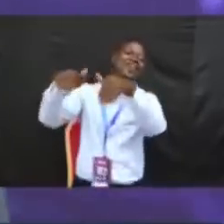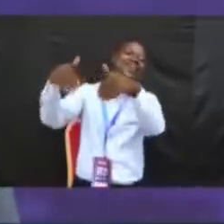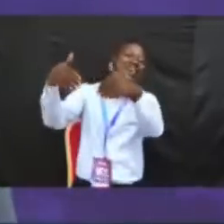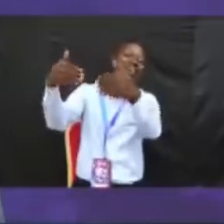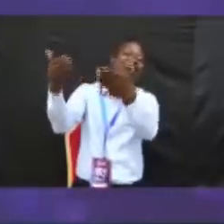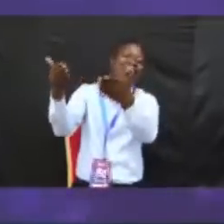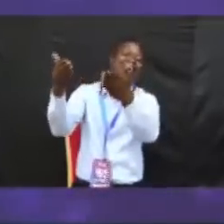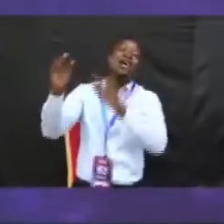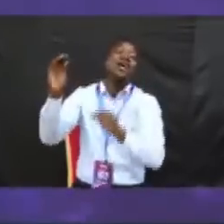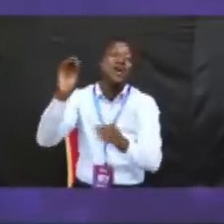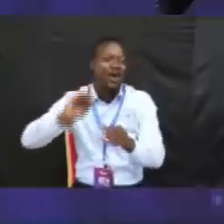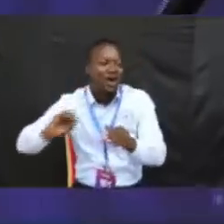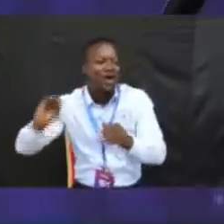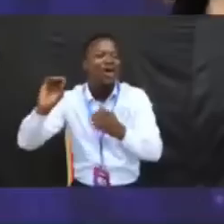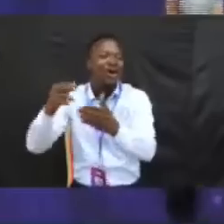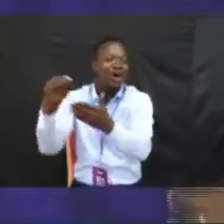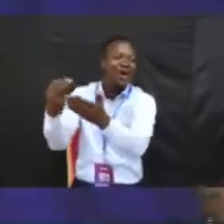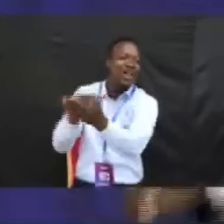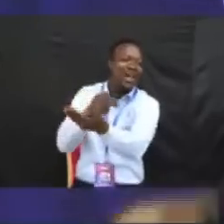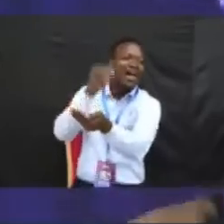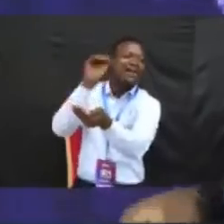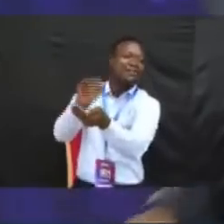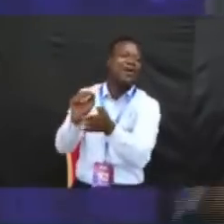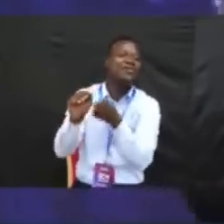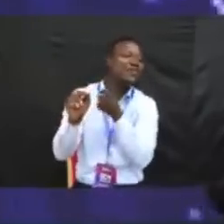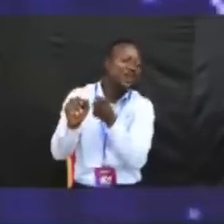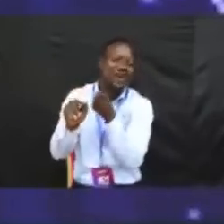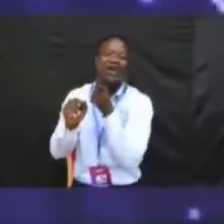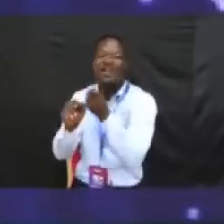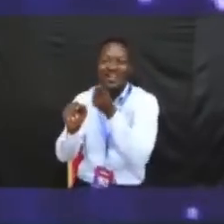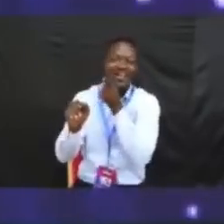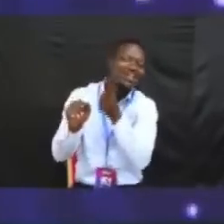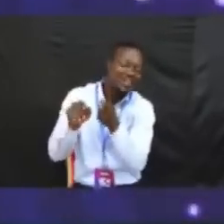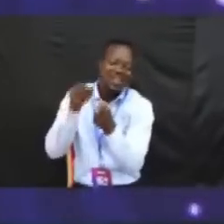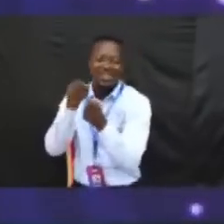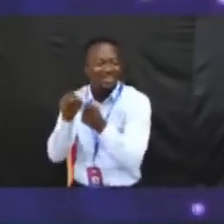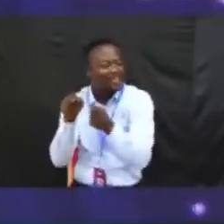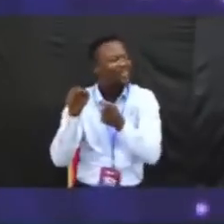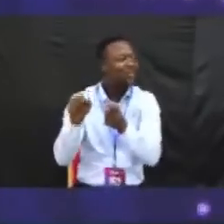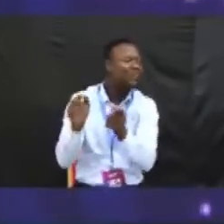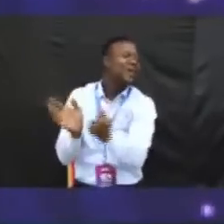praised. The lamb of God. Oh lamb of God.